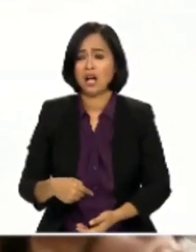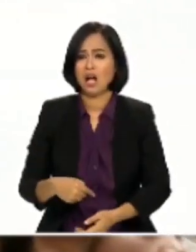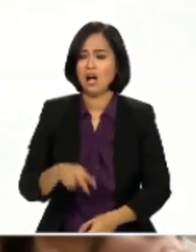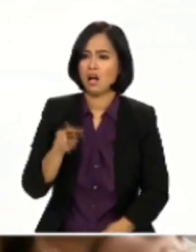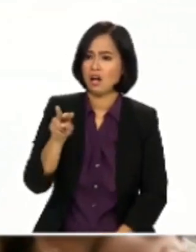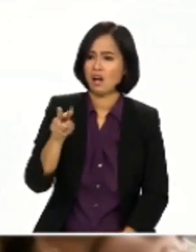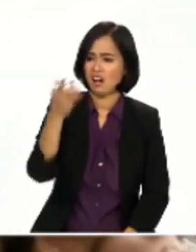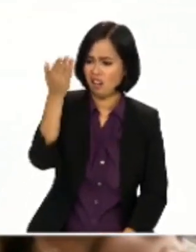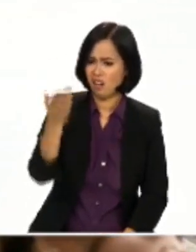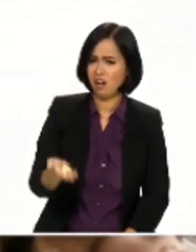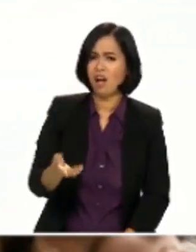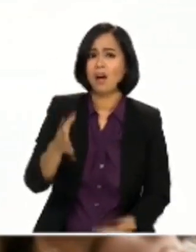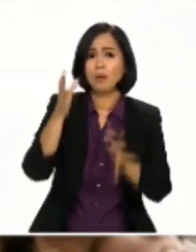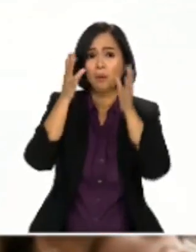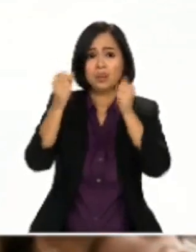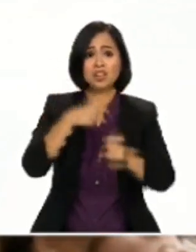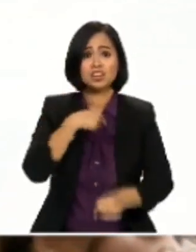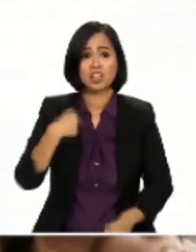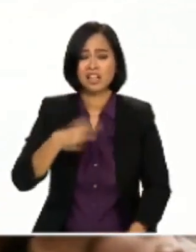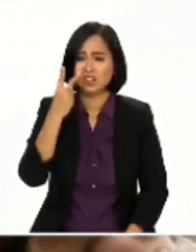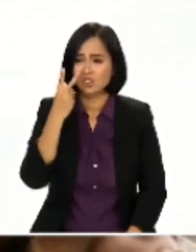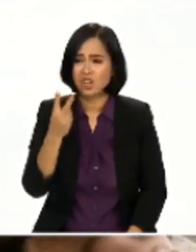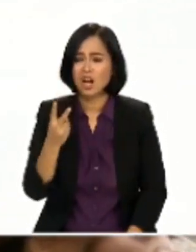tao. So you can more or less